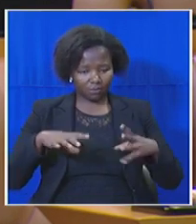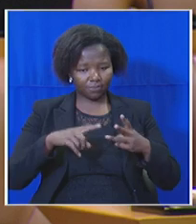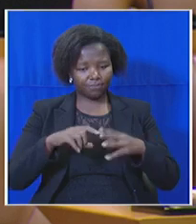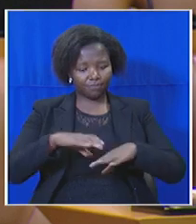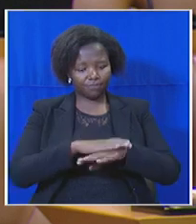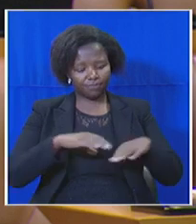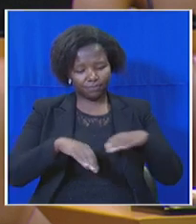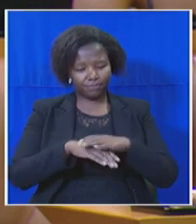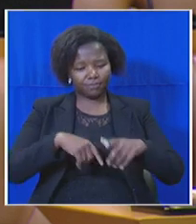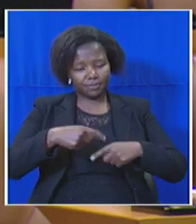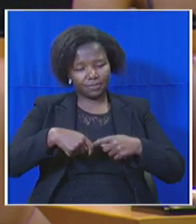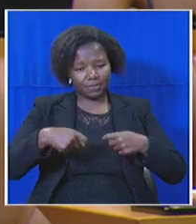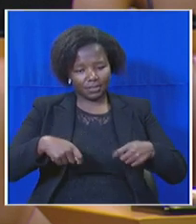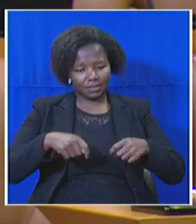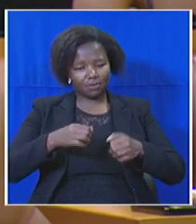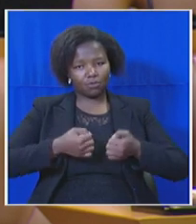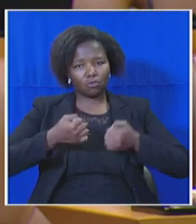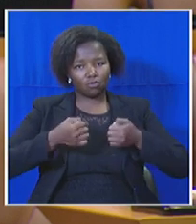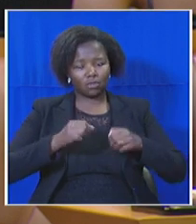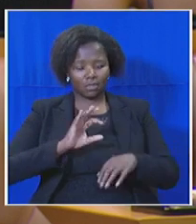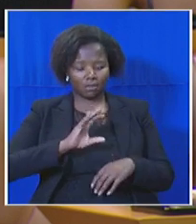and medals and trophies.